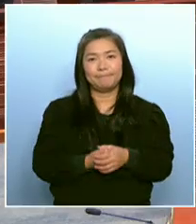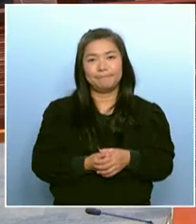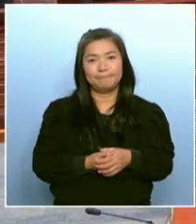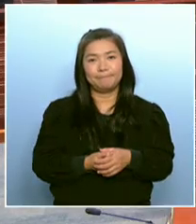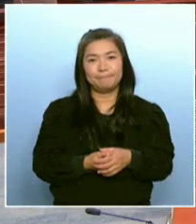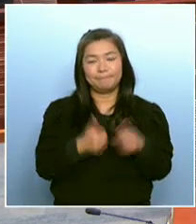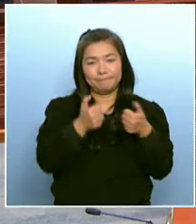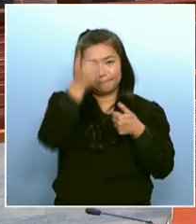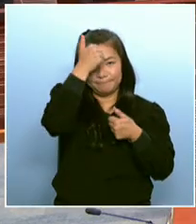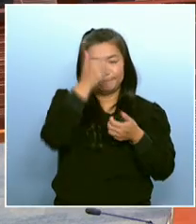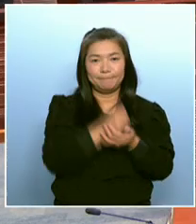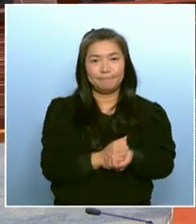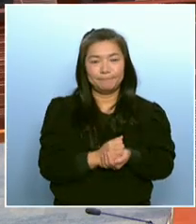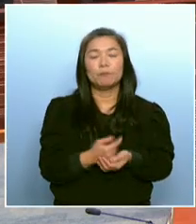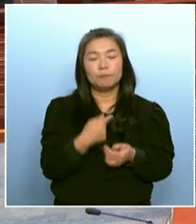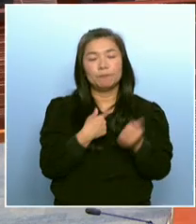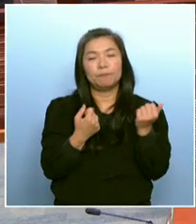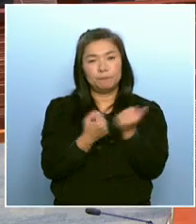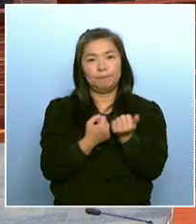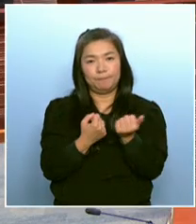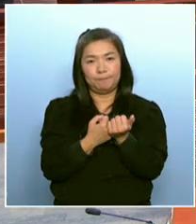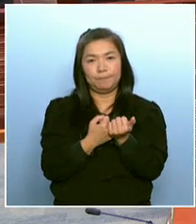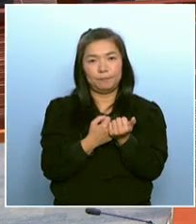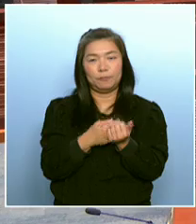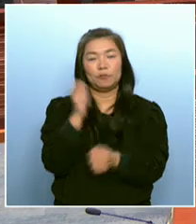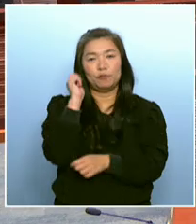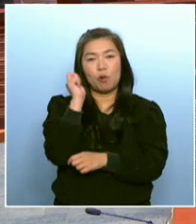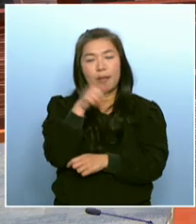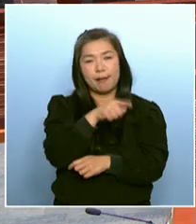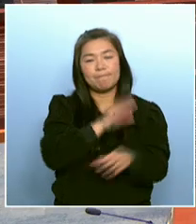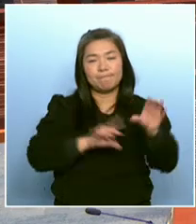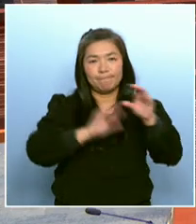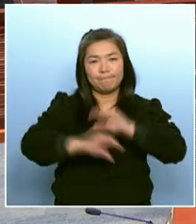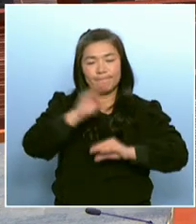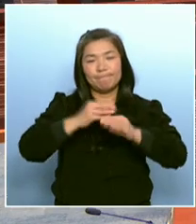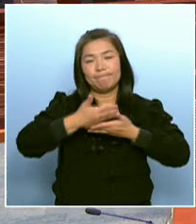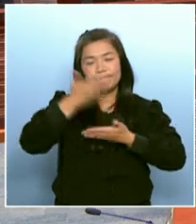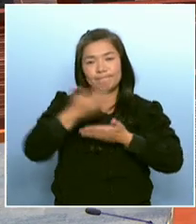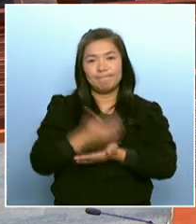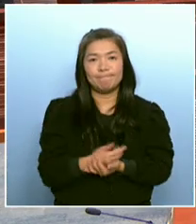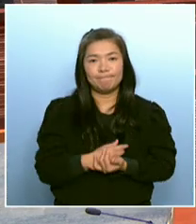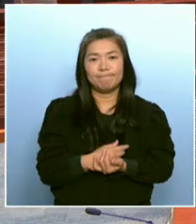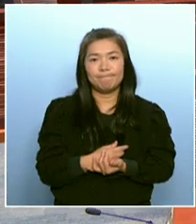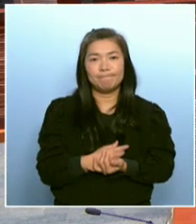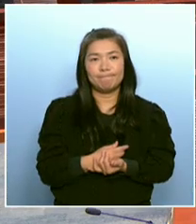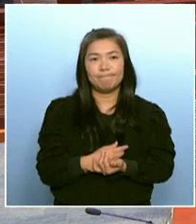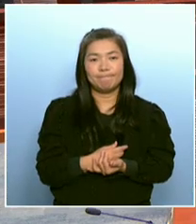Chen Pui-leung. Thank you, Chair. I, in principle, support this project.